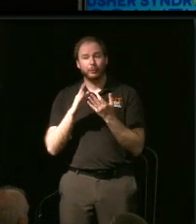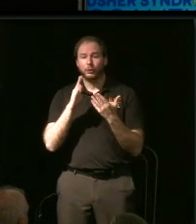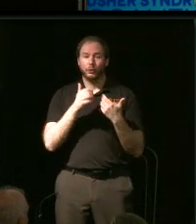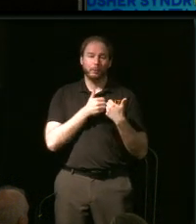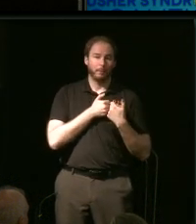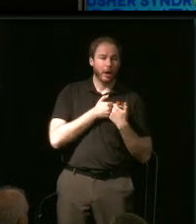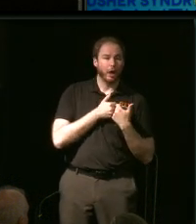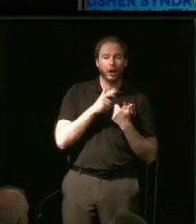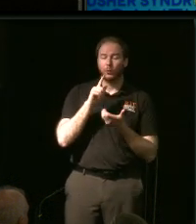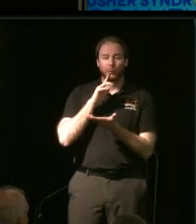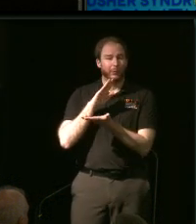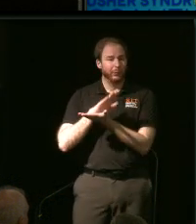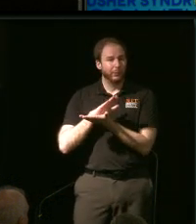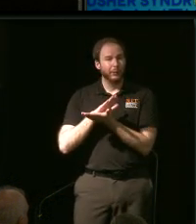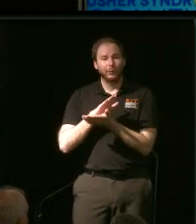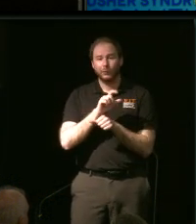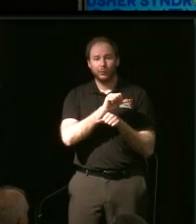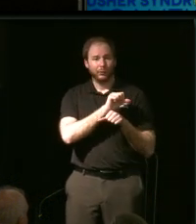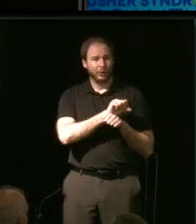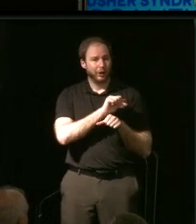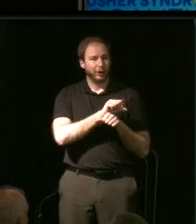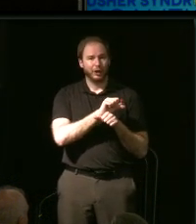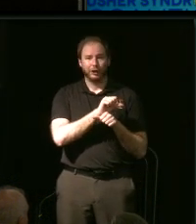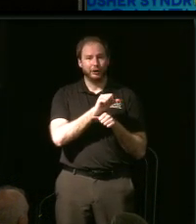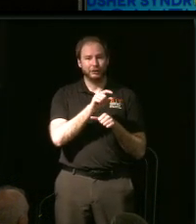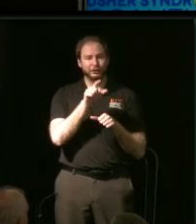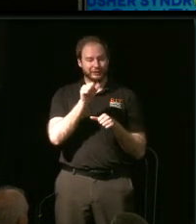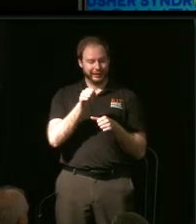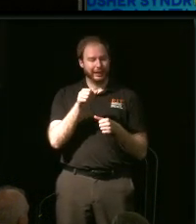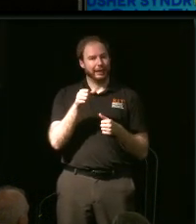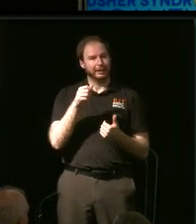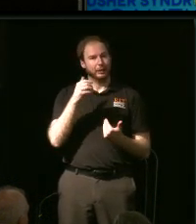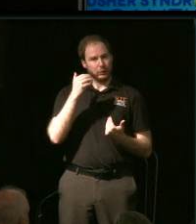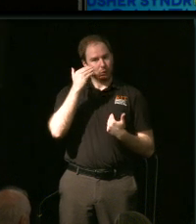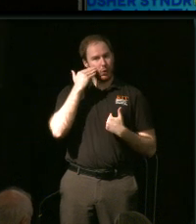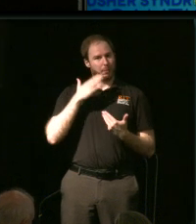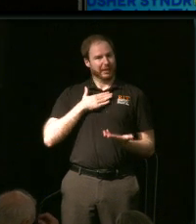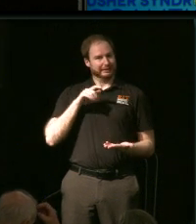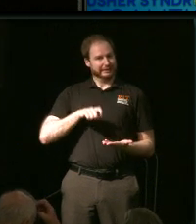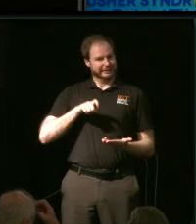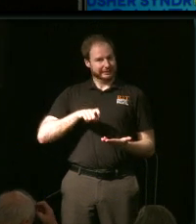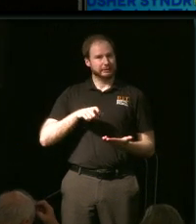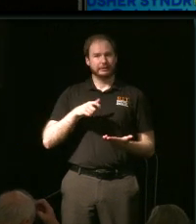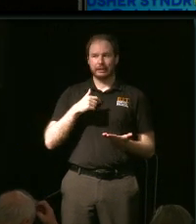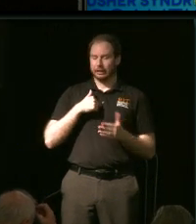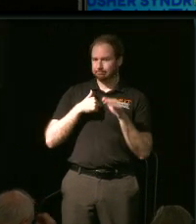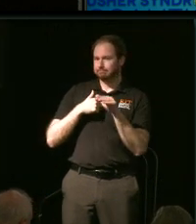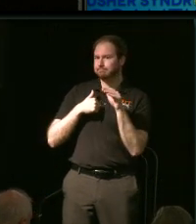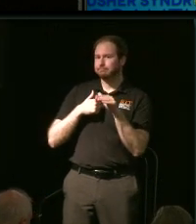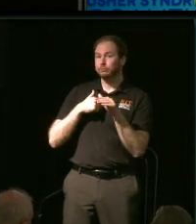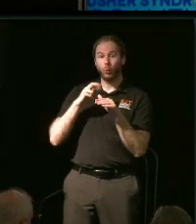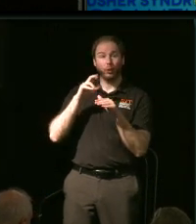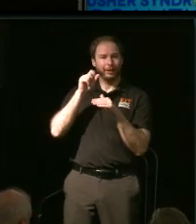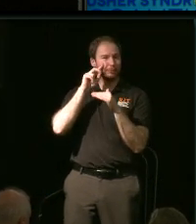friends, school, workplace, about what you need now and what you might need in the